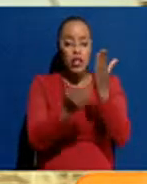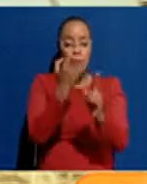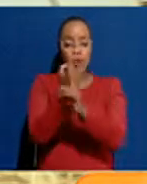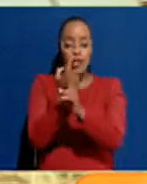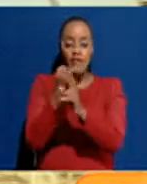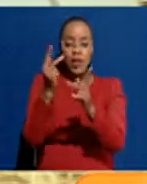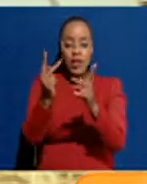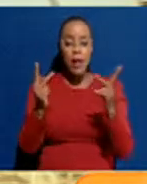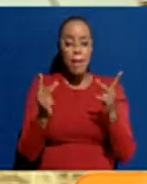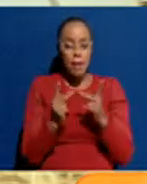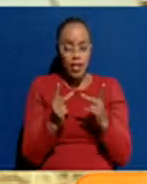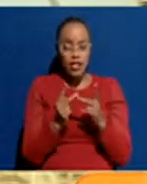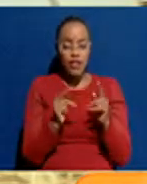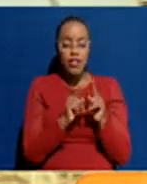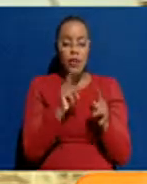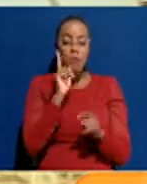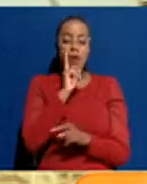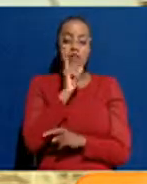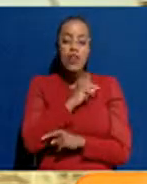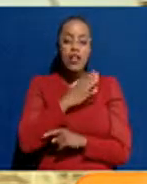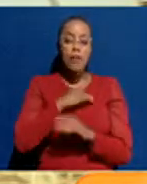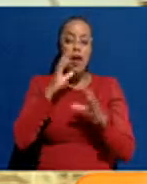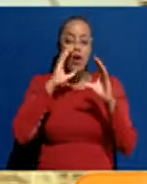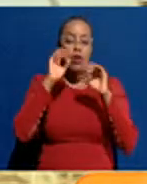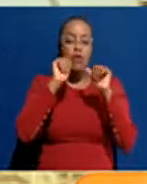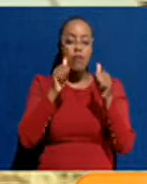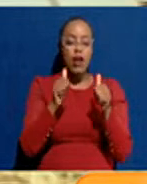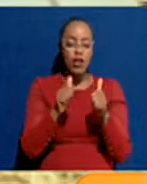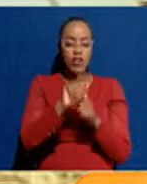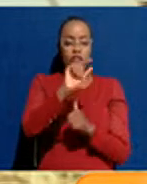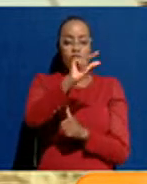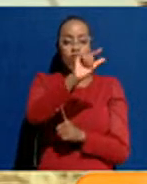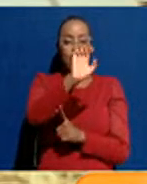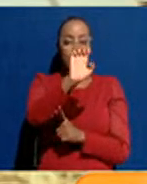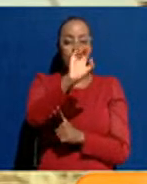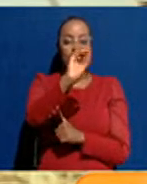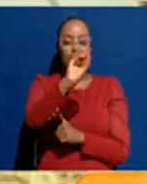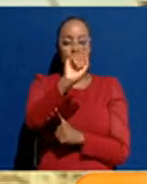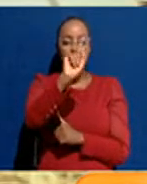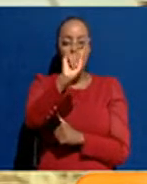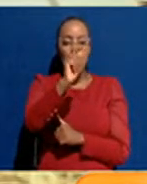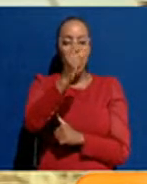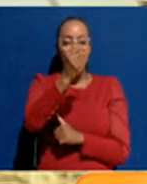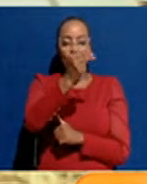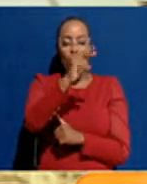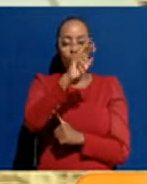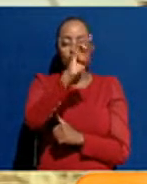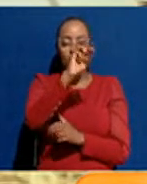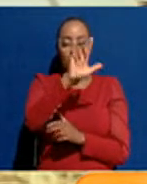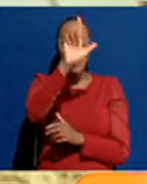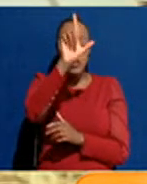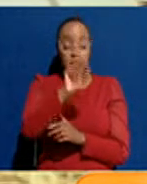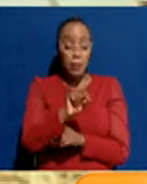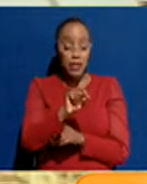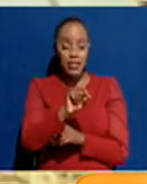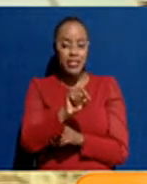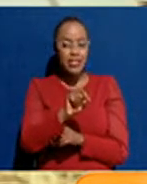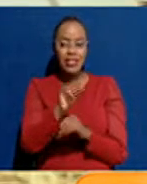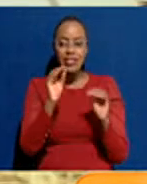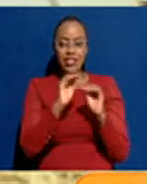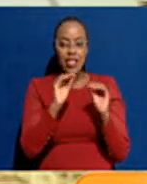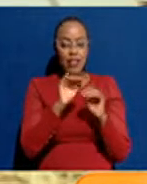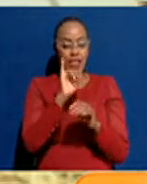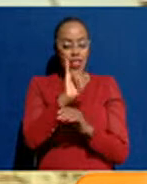board. Mm-hmm. I had not even finished my conversation. On the geothermal front, mm-hmm. let me shock you that the cheapest is not even KenGen. It's actually